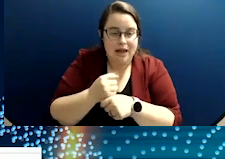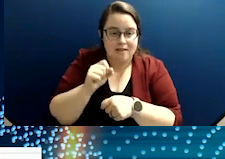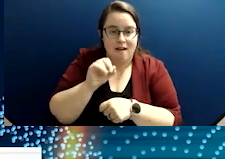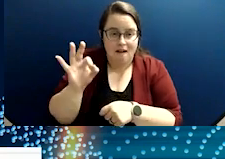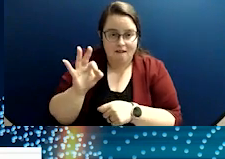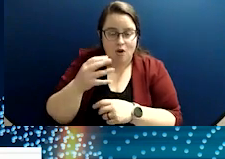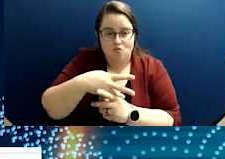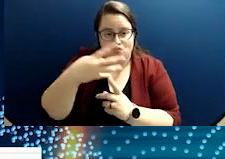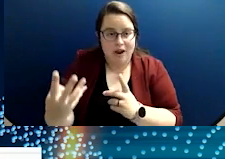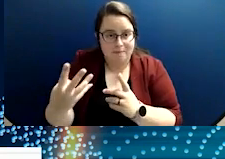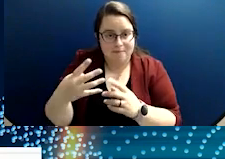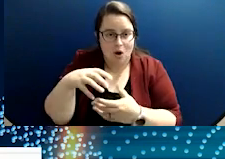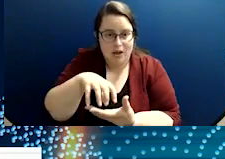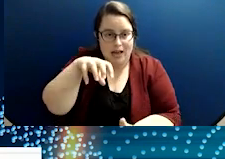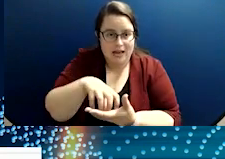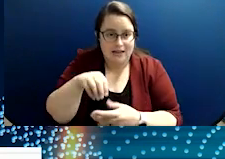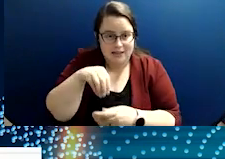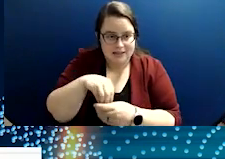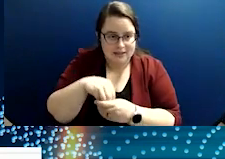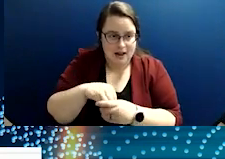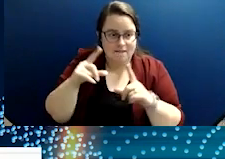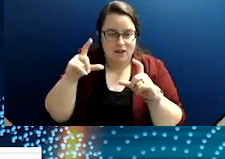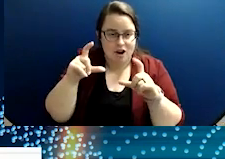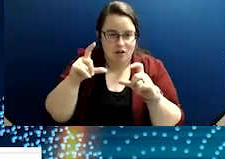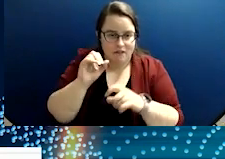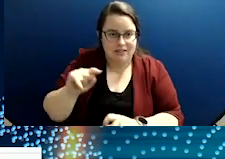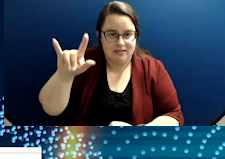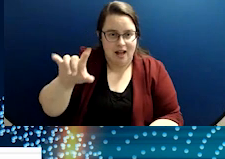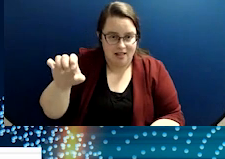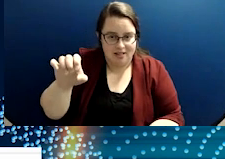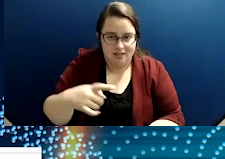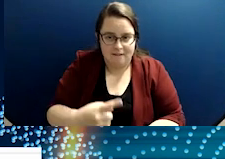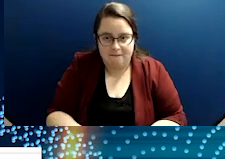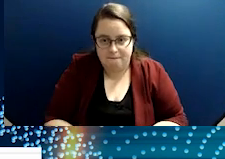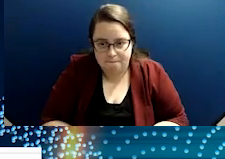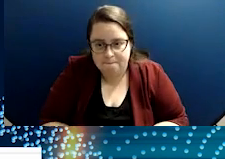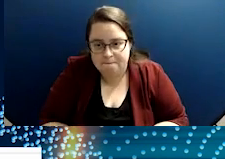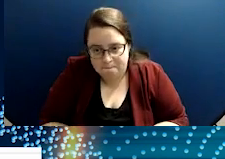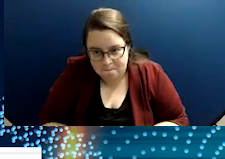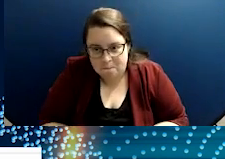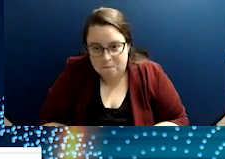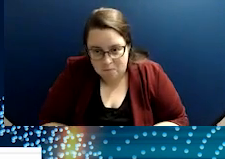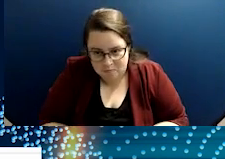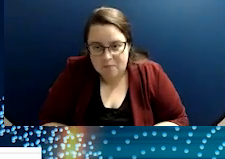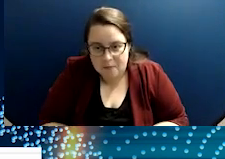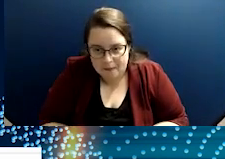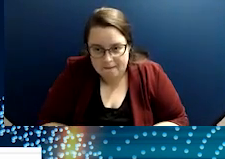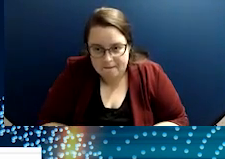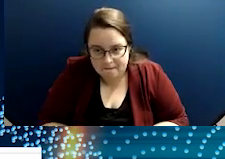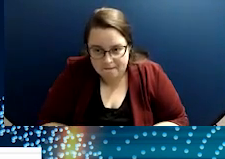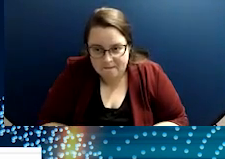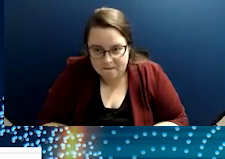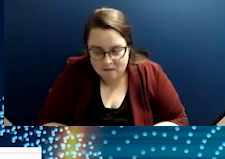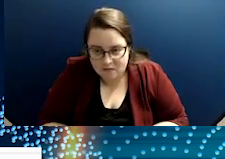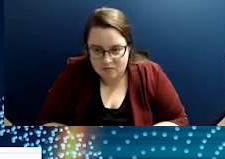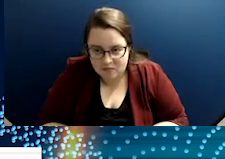rainbow cake inside, photography style. So this is what was generated then. Okay, so let's do